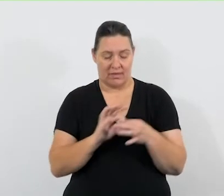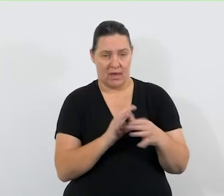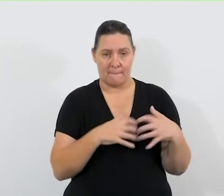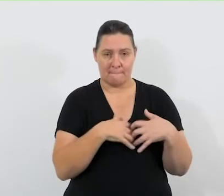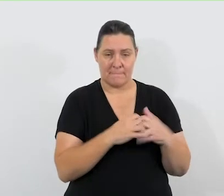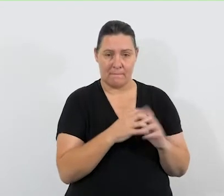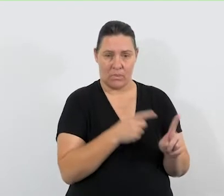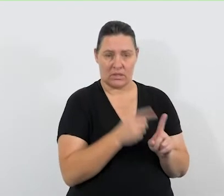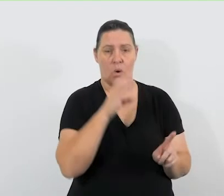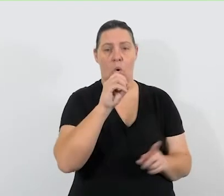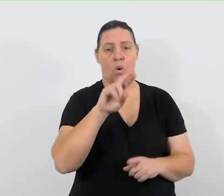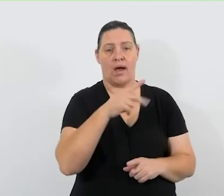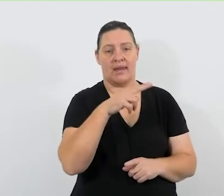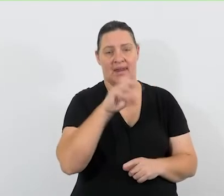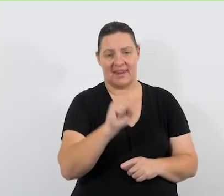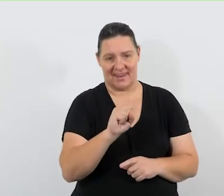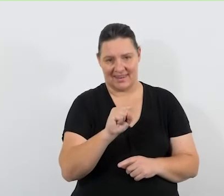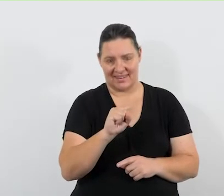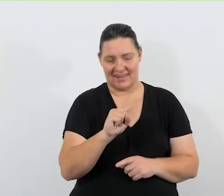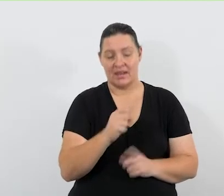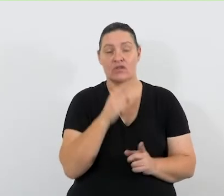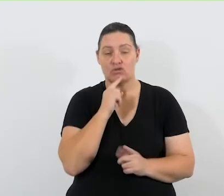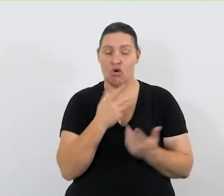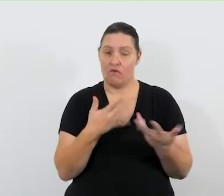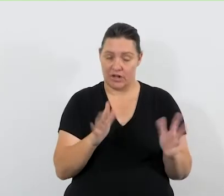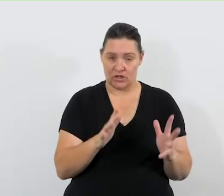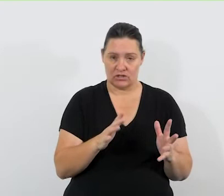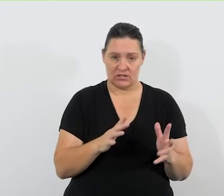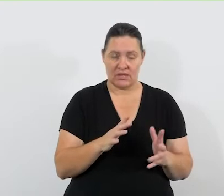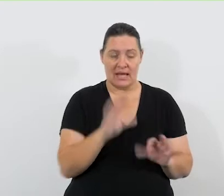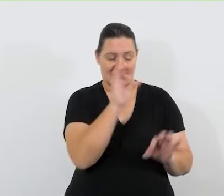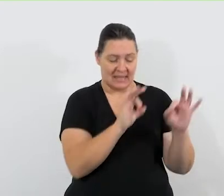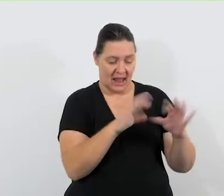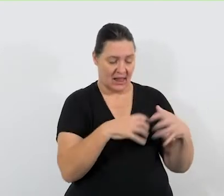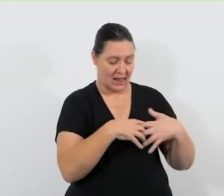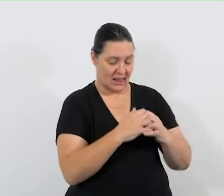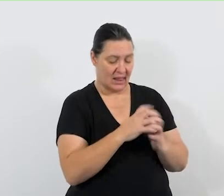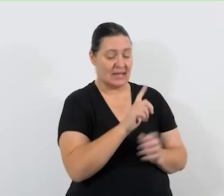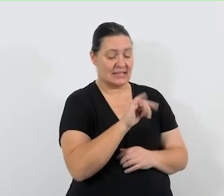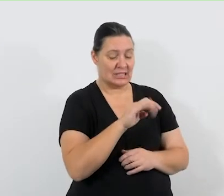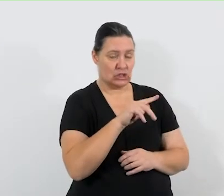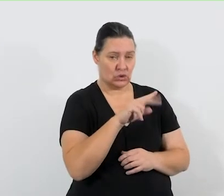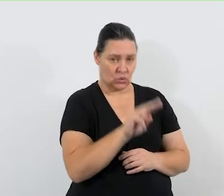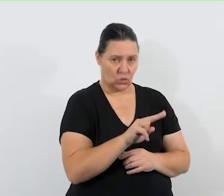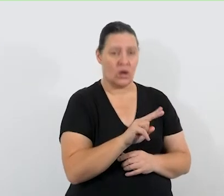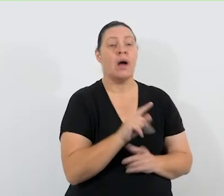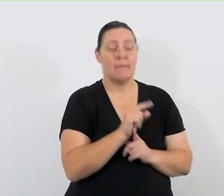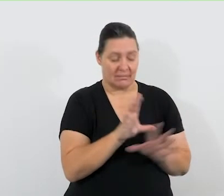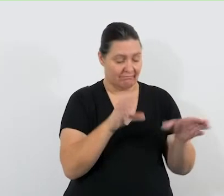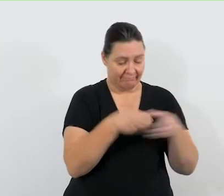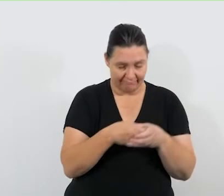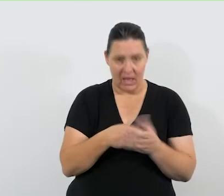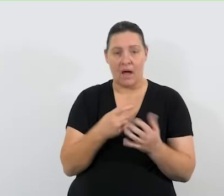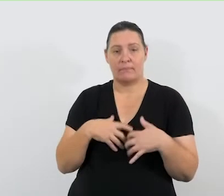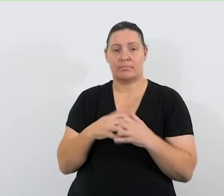together now form what? Organs. So now that the cells have formed the tissues, when these tissues are grouped together, they